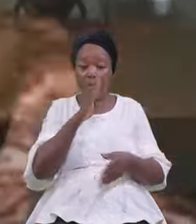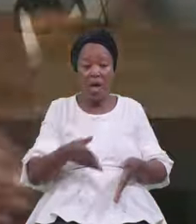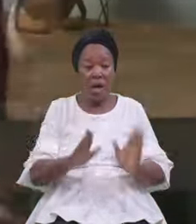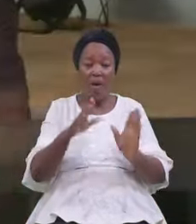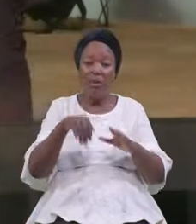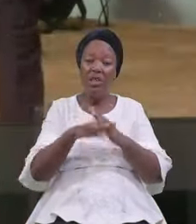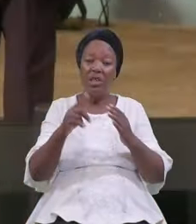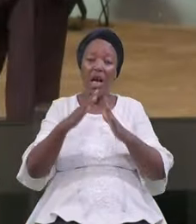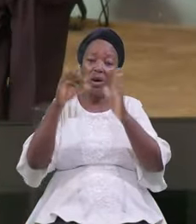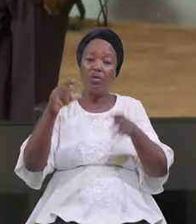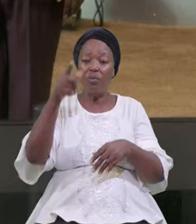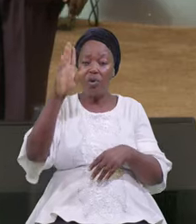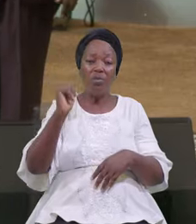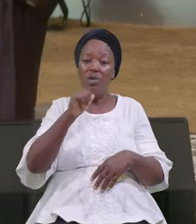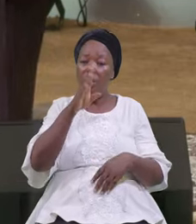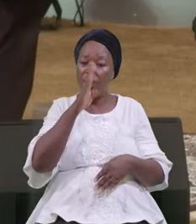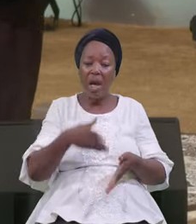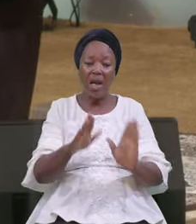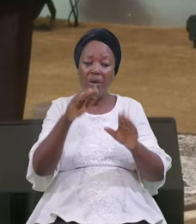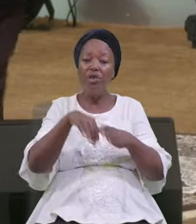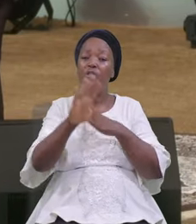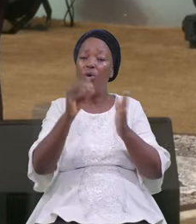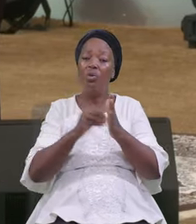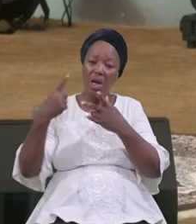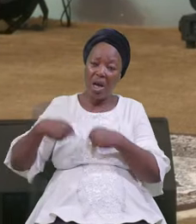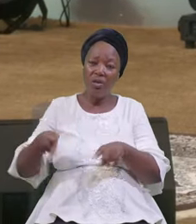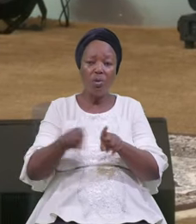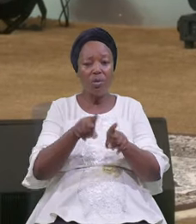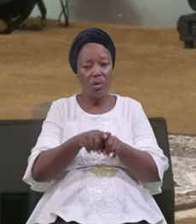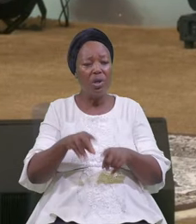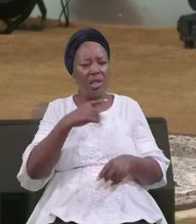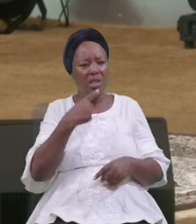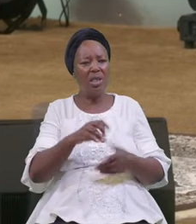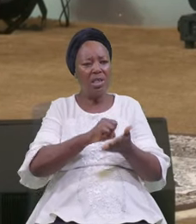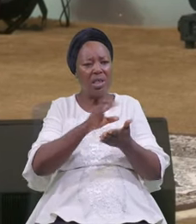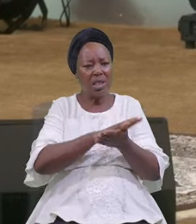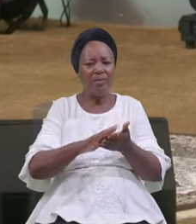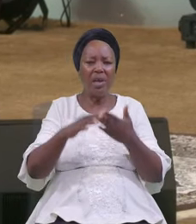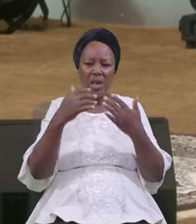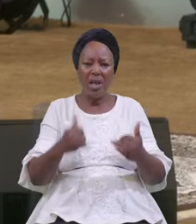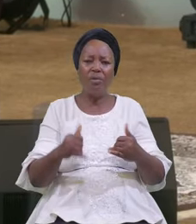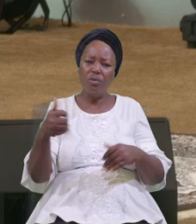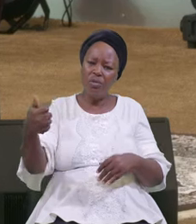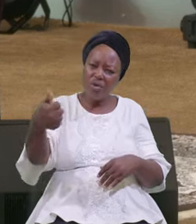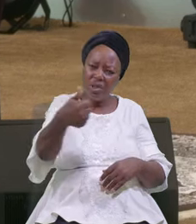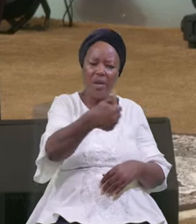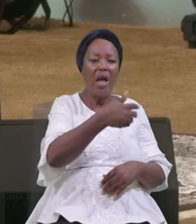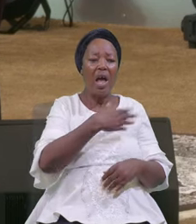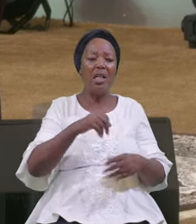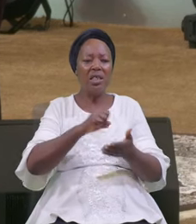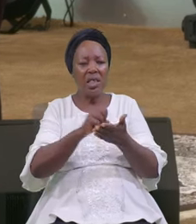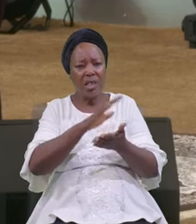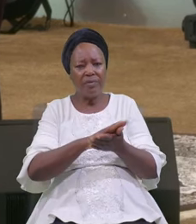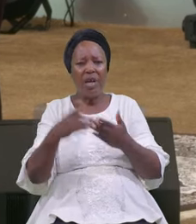the house of God will not be allowed in your heart. It says, sanctify now yourselves and sanctify